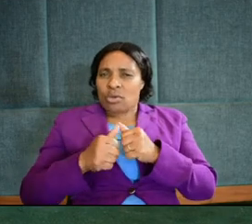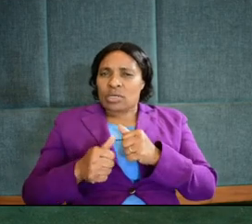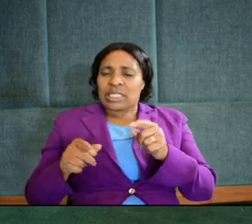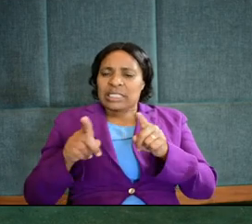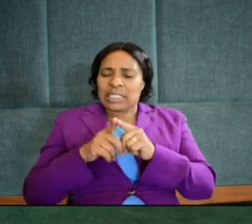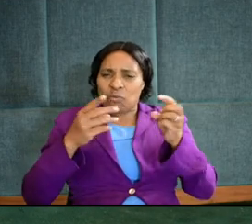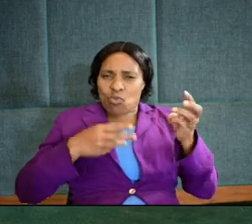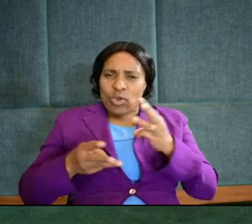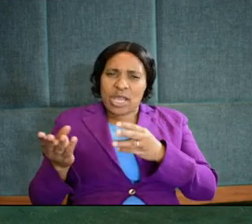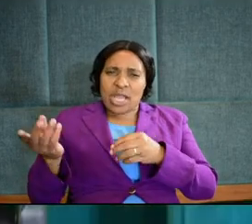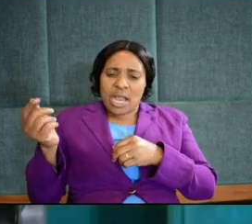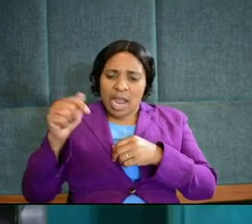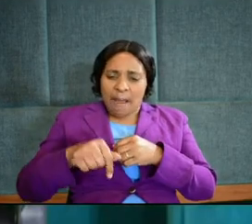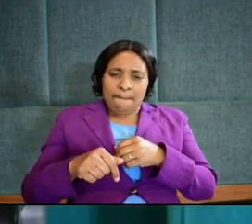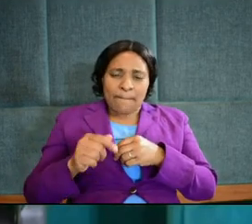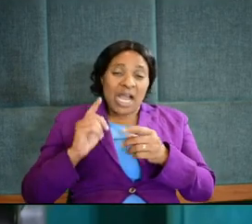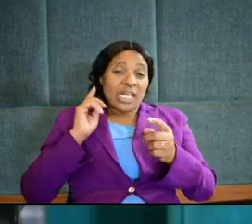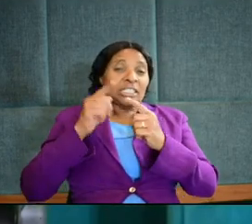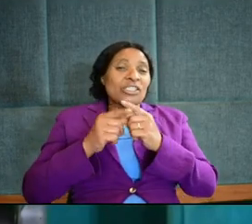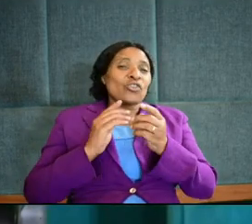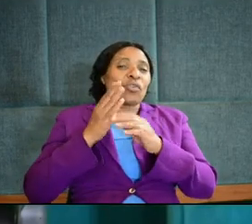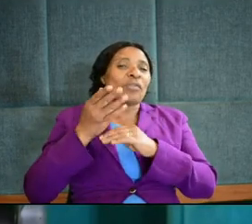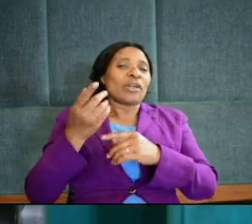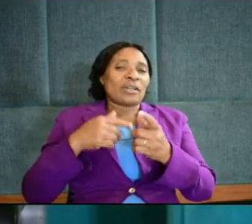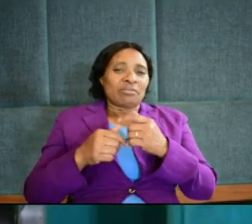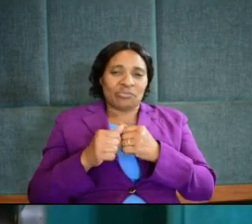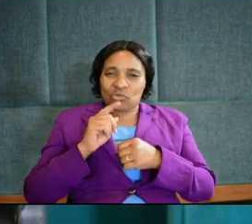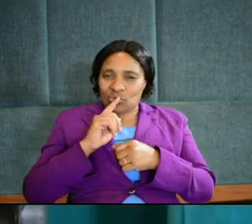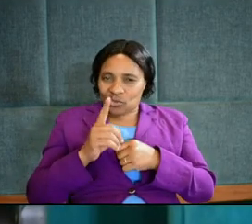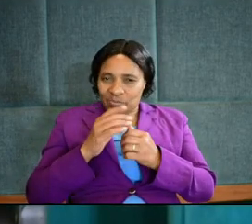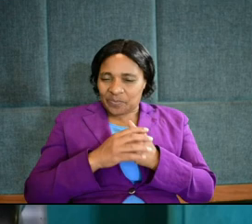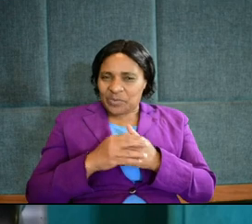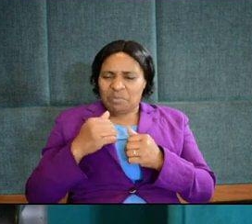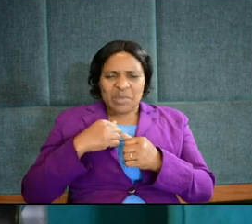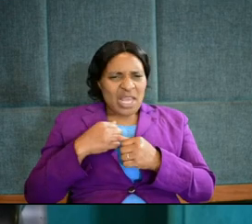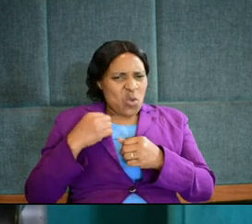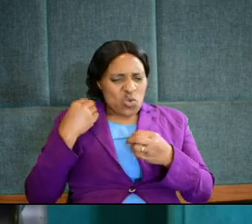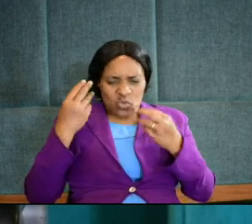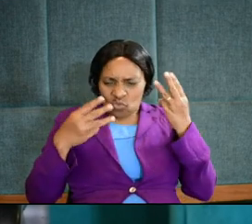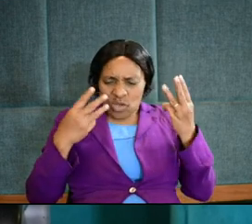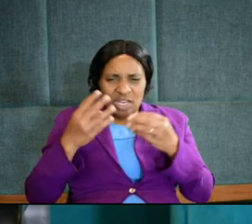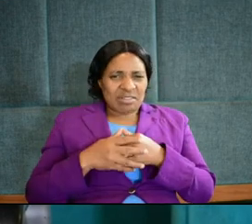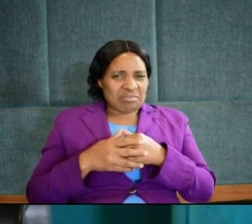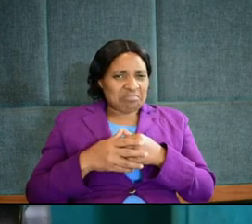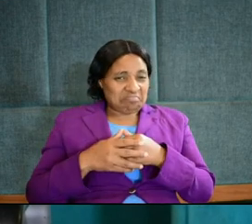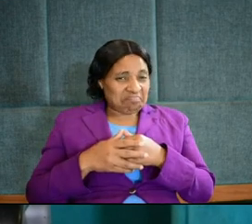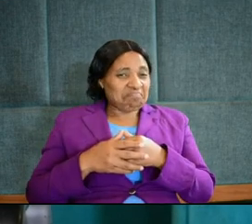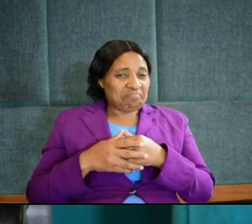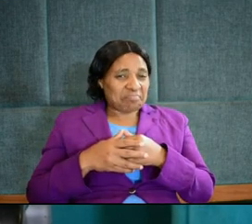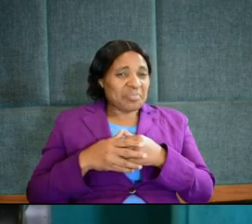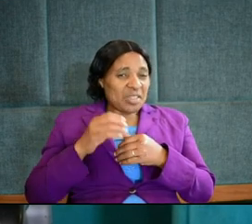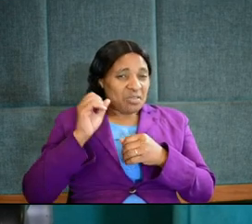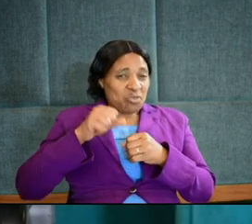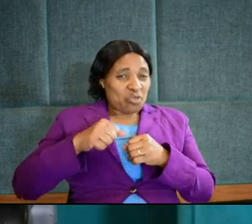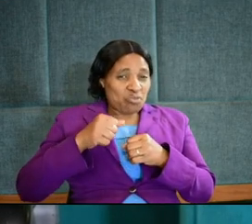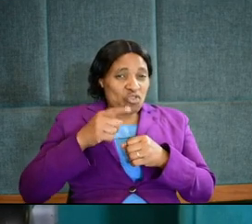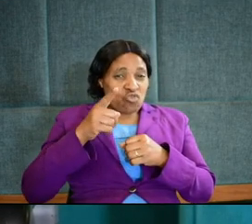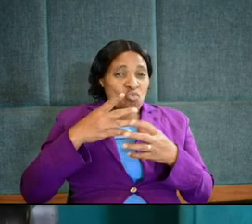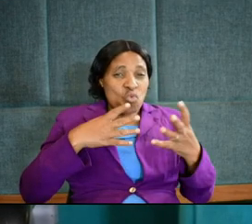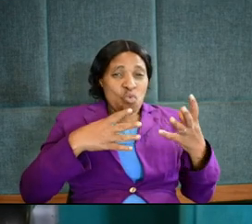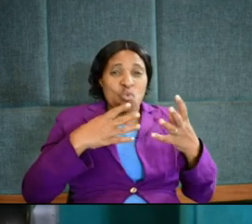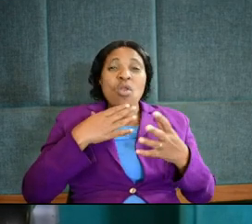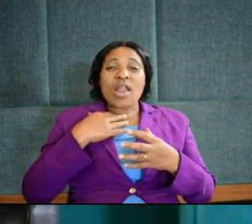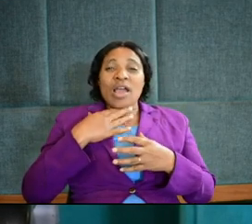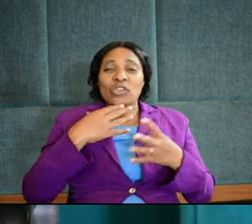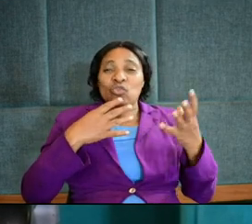you overcome. So I'm just wondering, the viewers, would you like to go